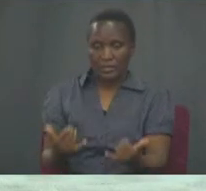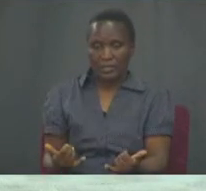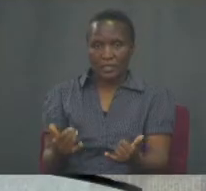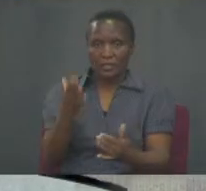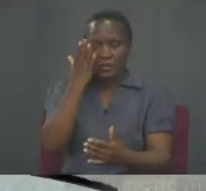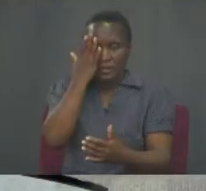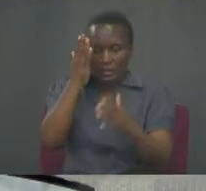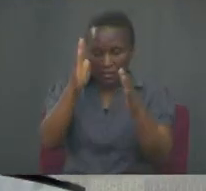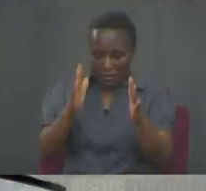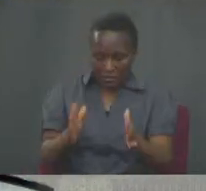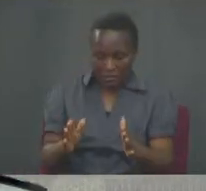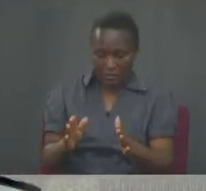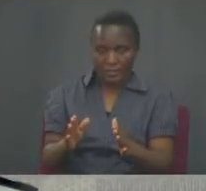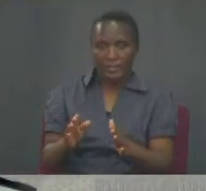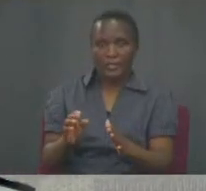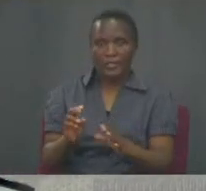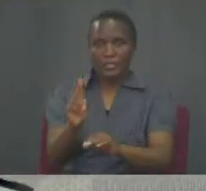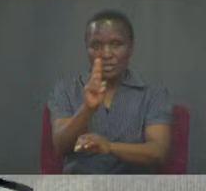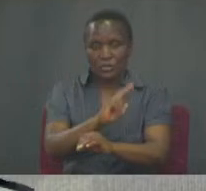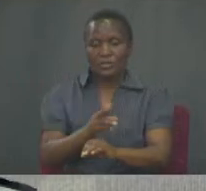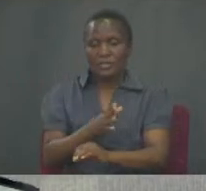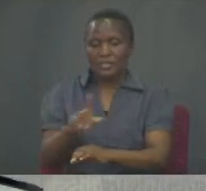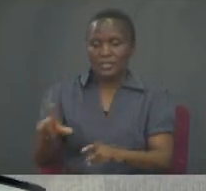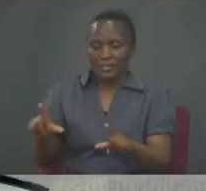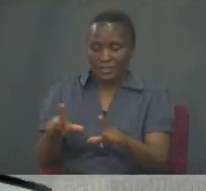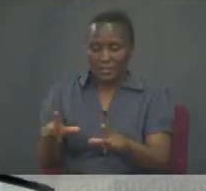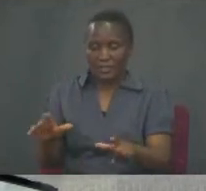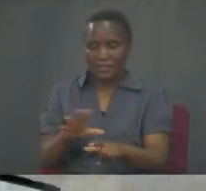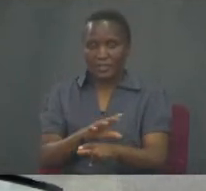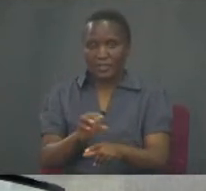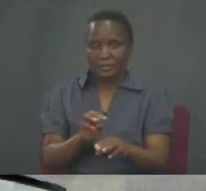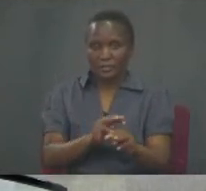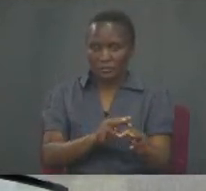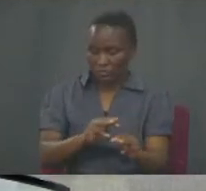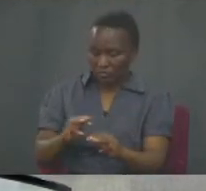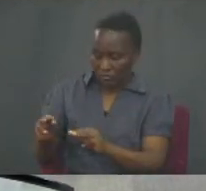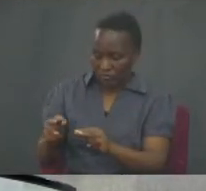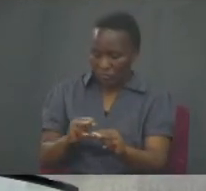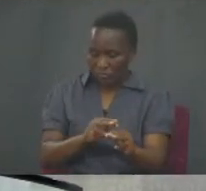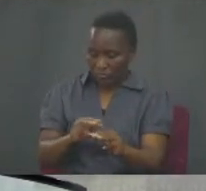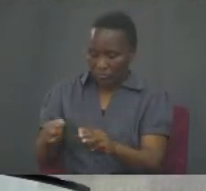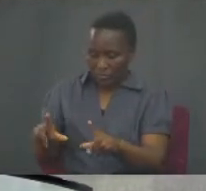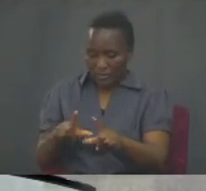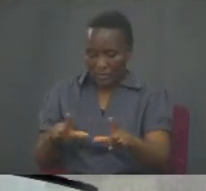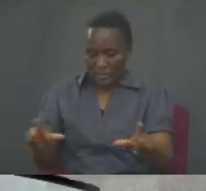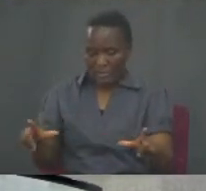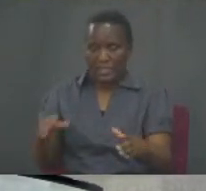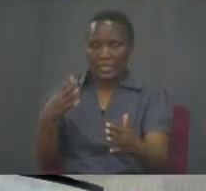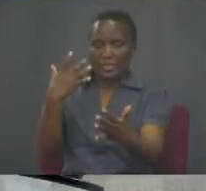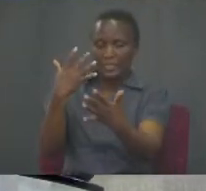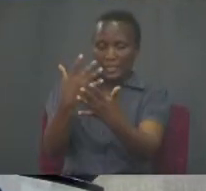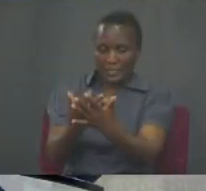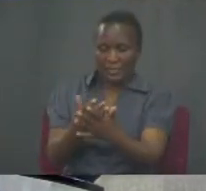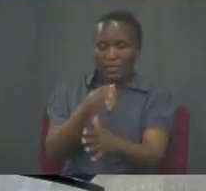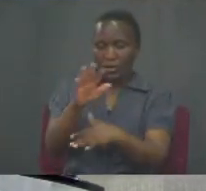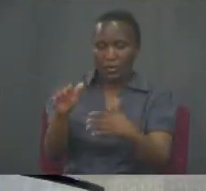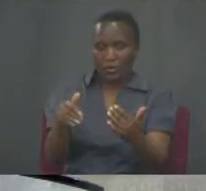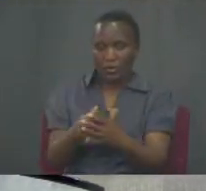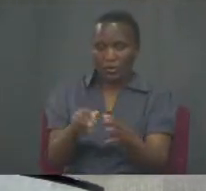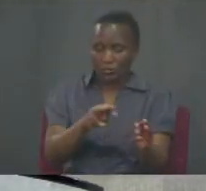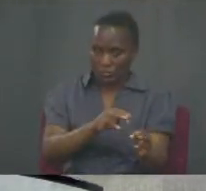land, and they must keep driving them out until they inhabit the whole of Canaan. And we are told